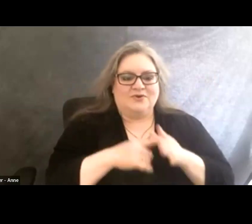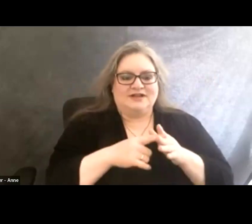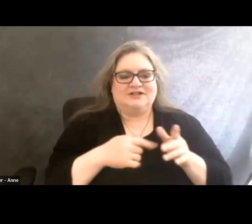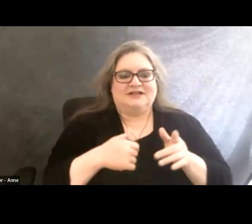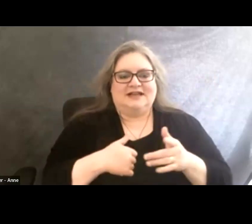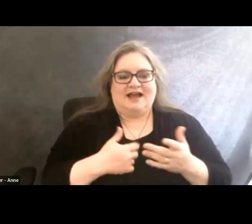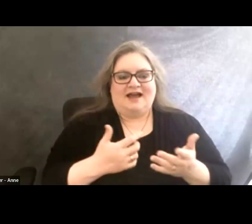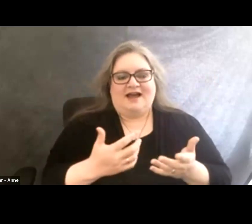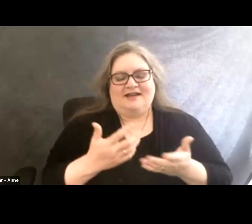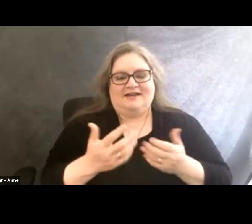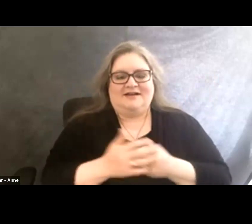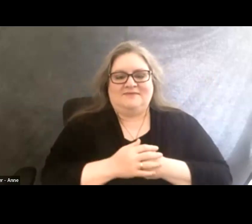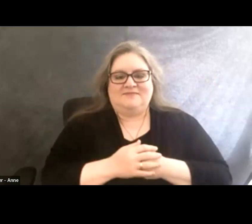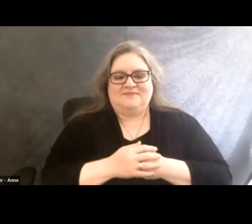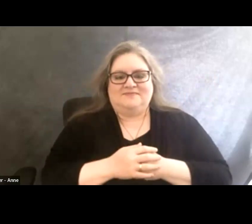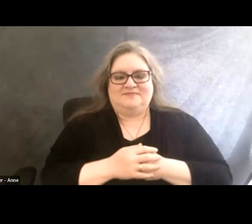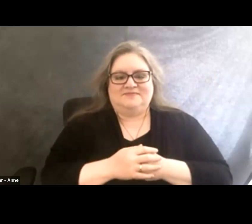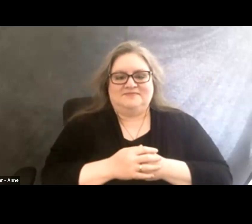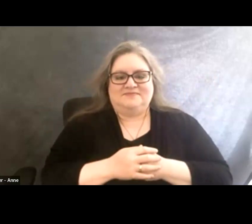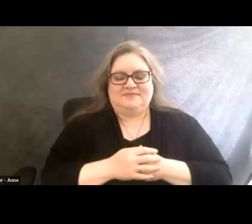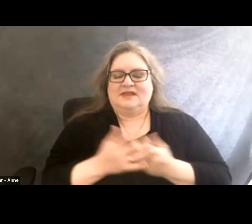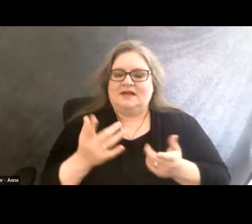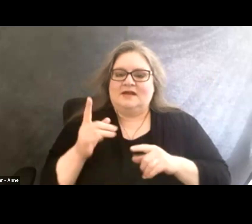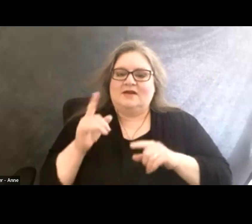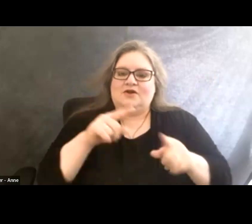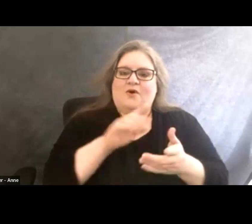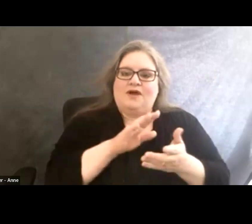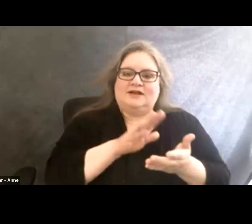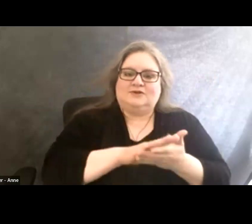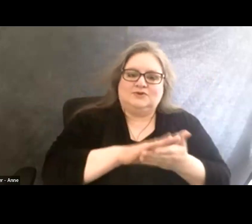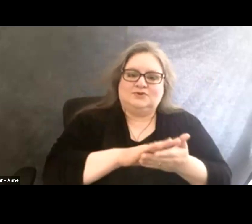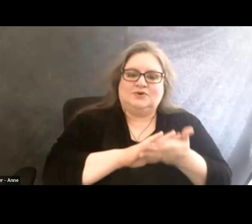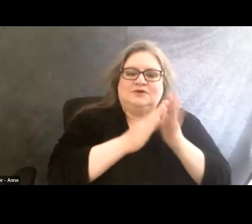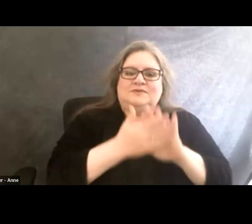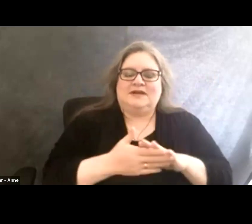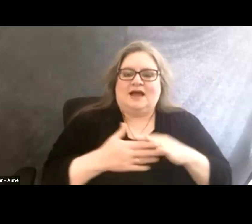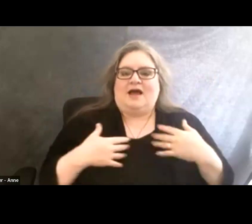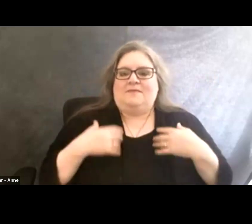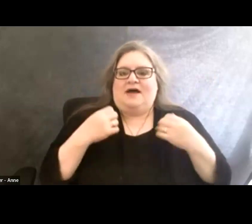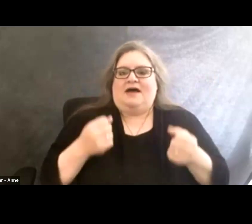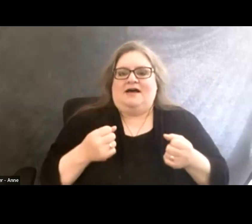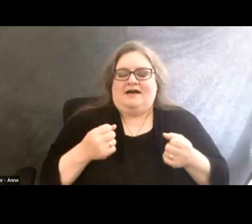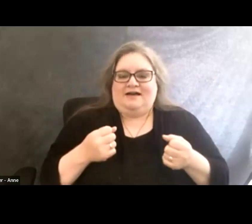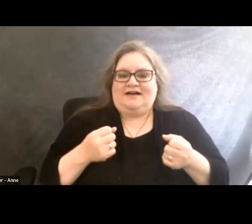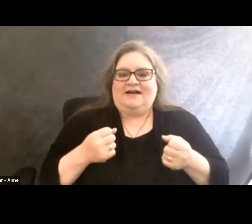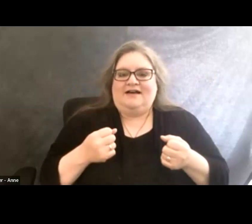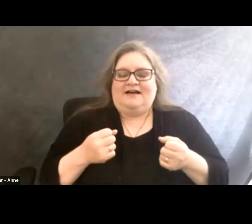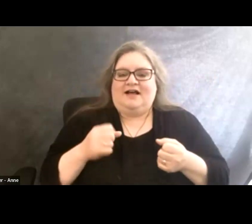been going to school to become a health and wellness coach, but